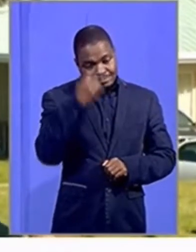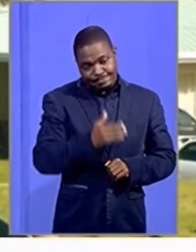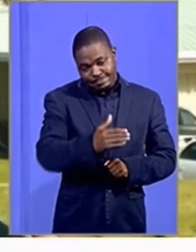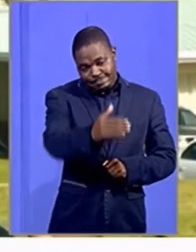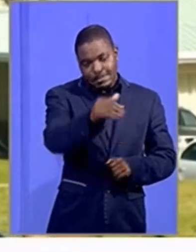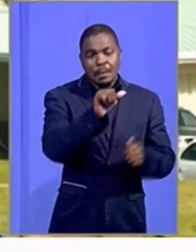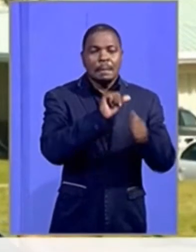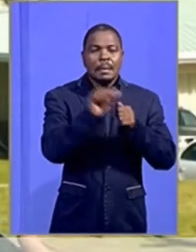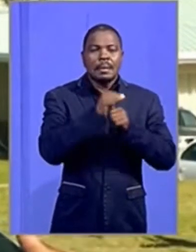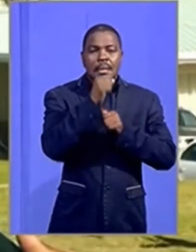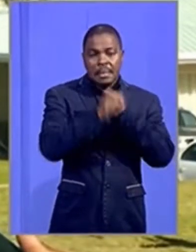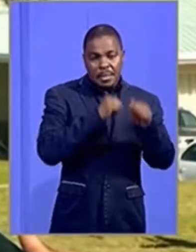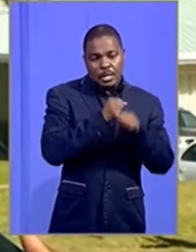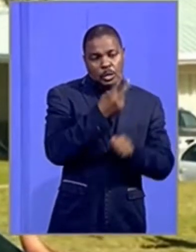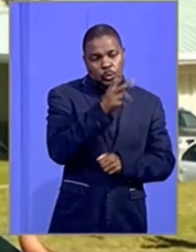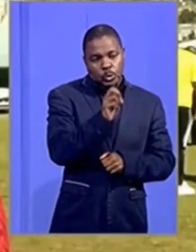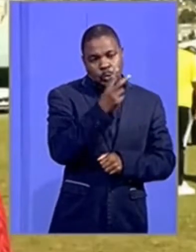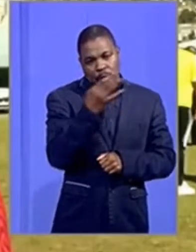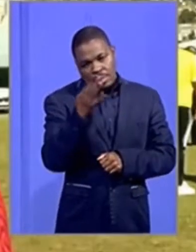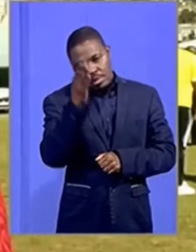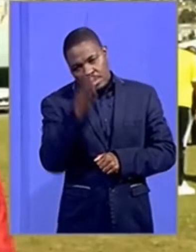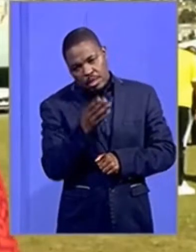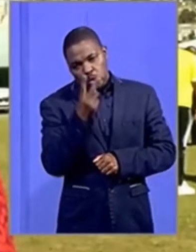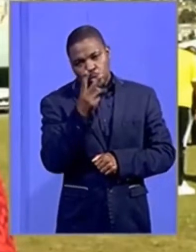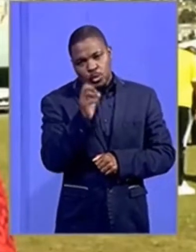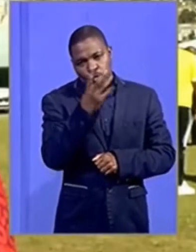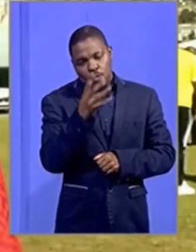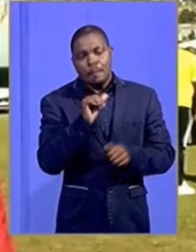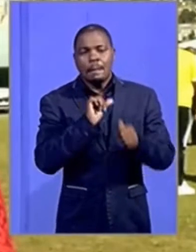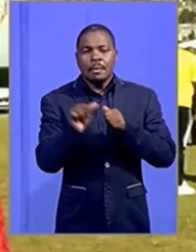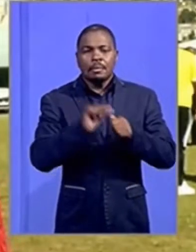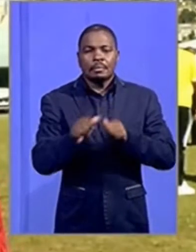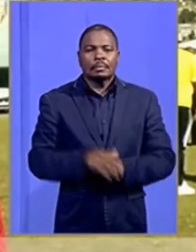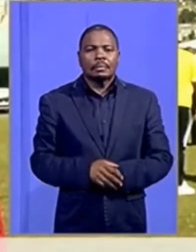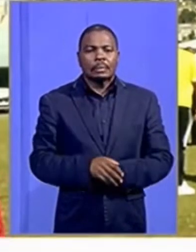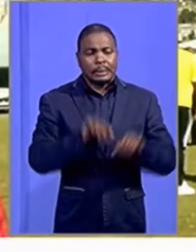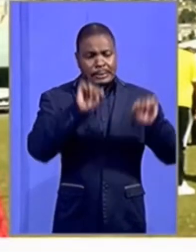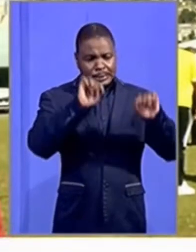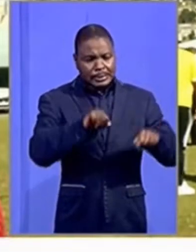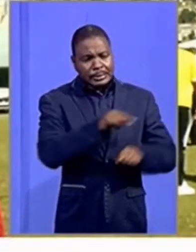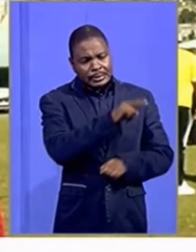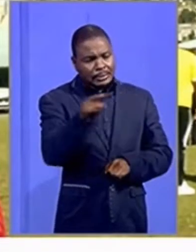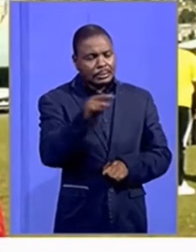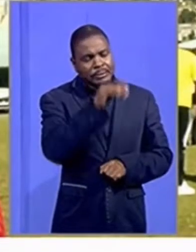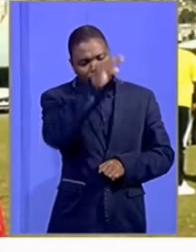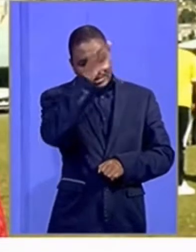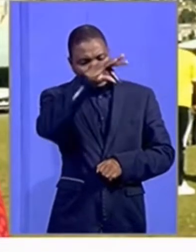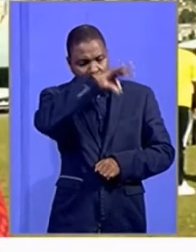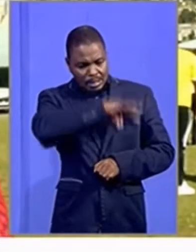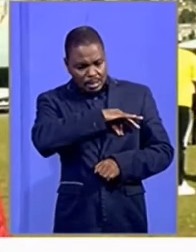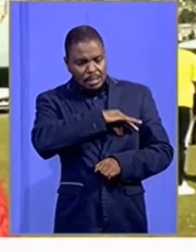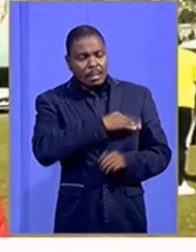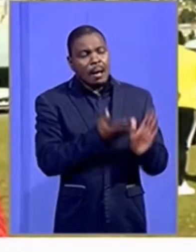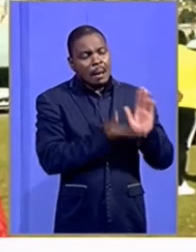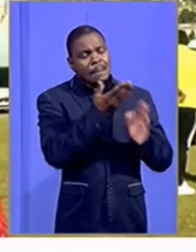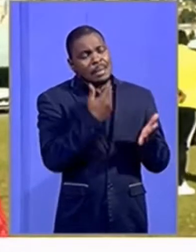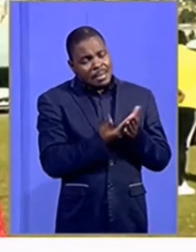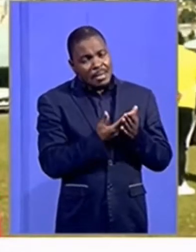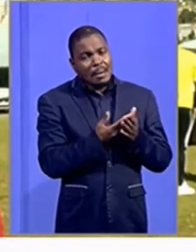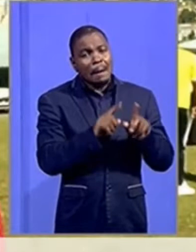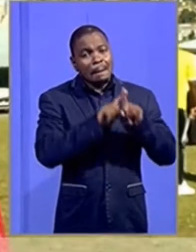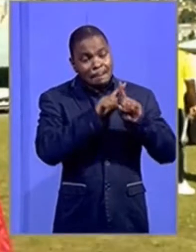next year, 2023, 2024. Even if we were to improve the salaries and the staffing of nurses, whatever